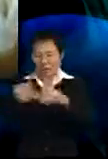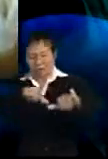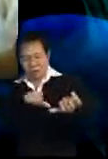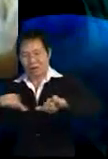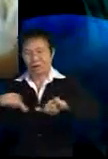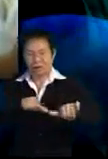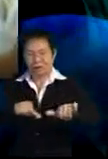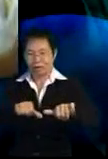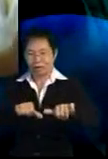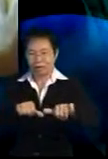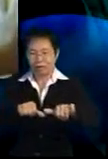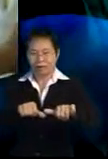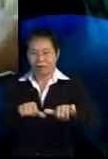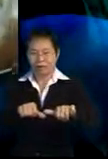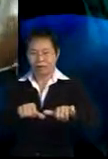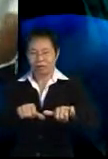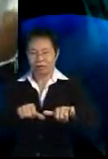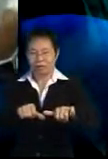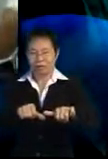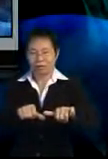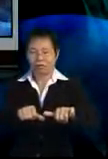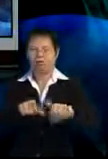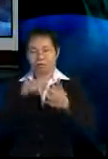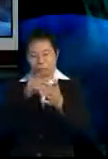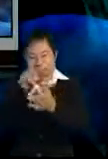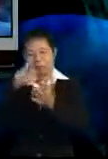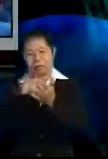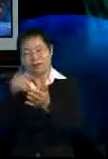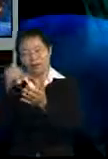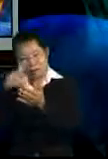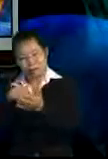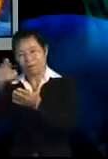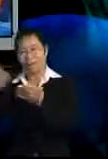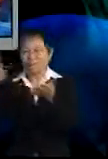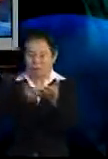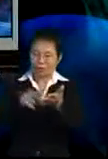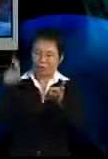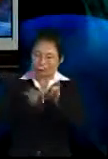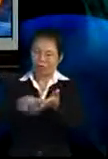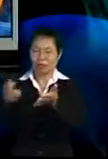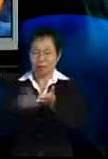activity, adding the remaining weights one by one and record the readings.